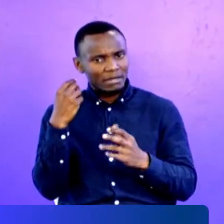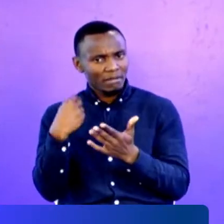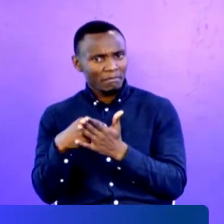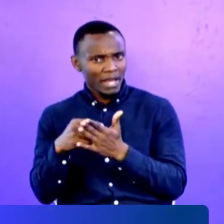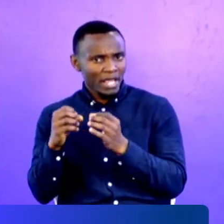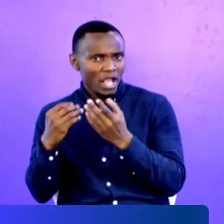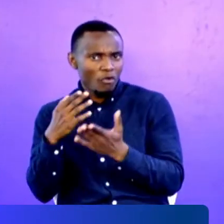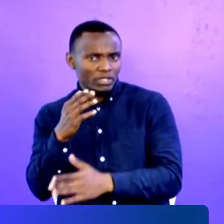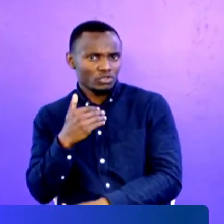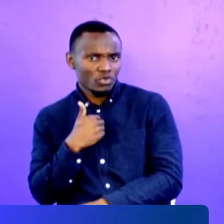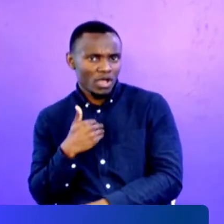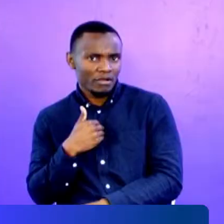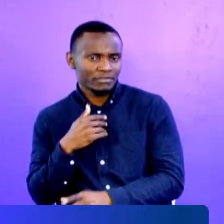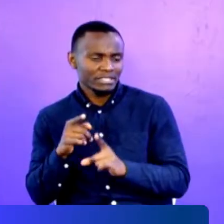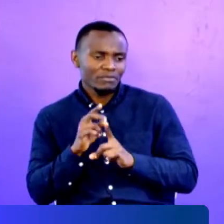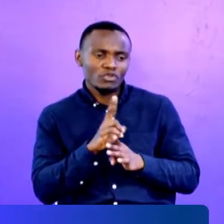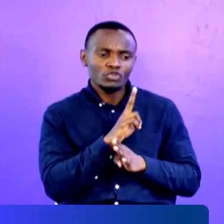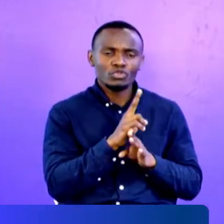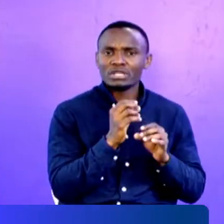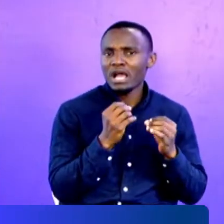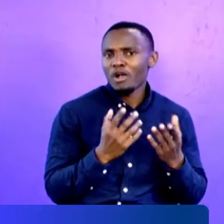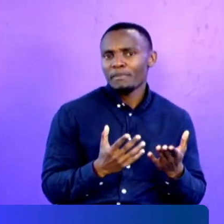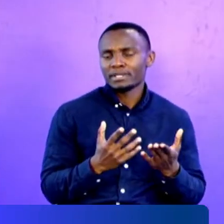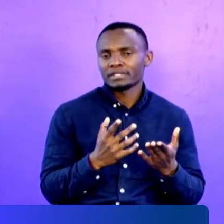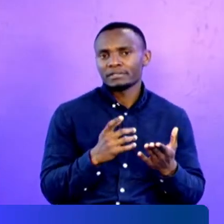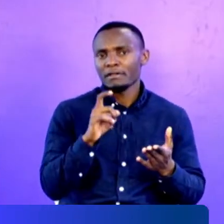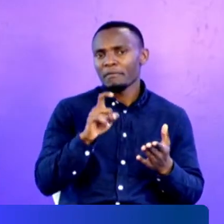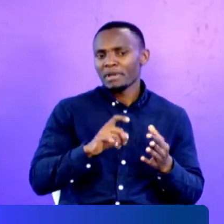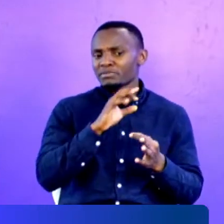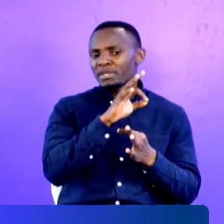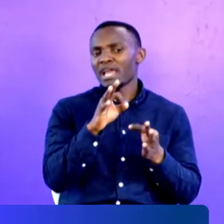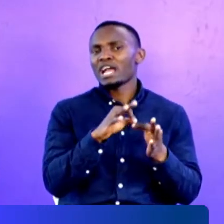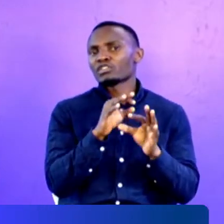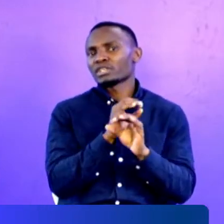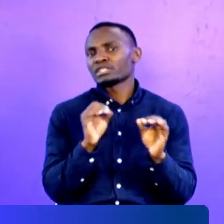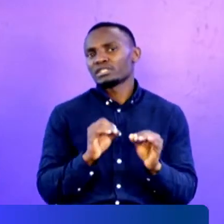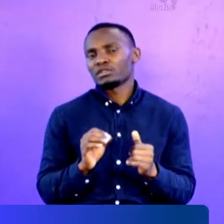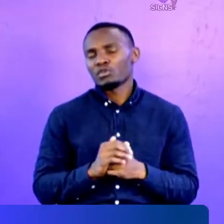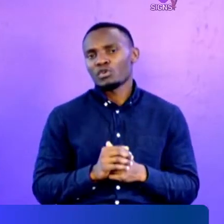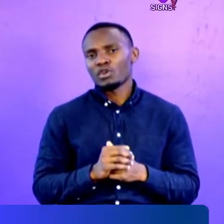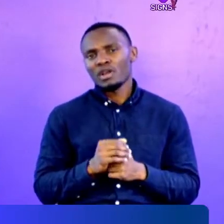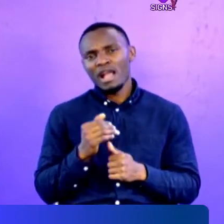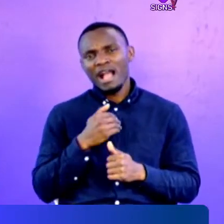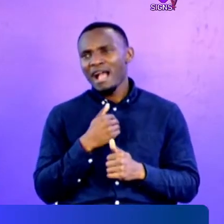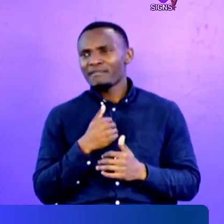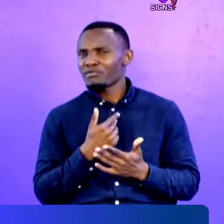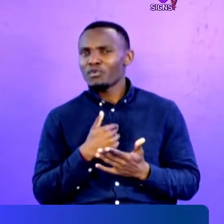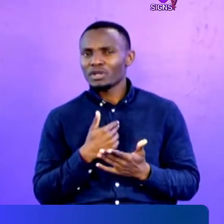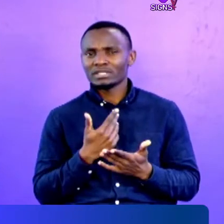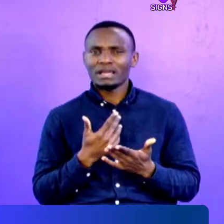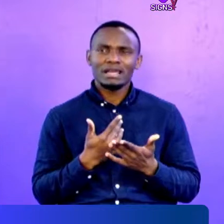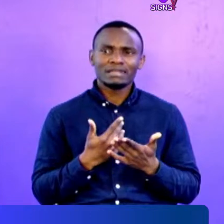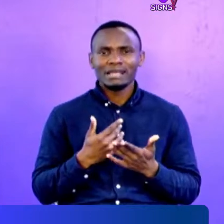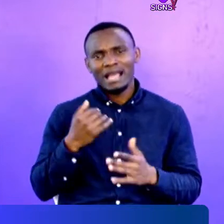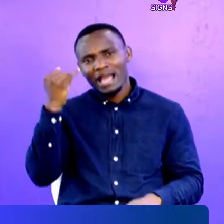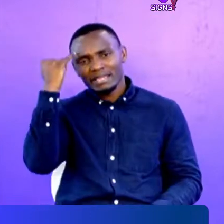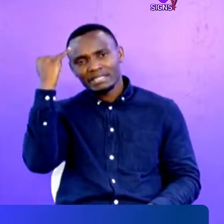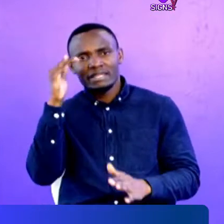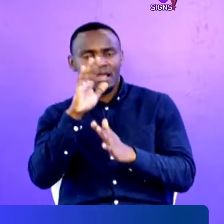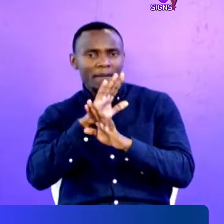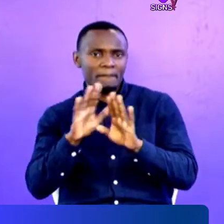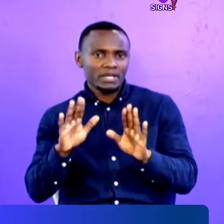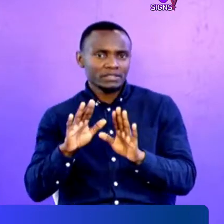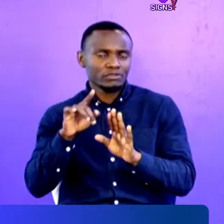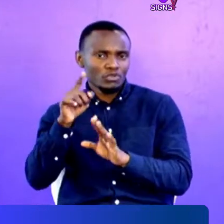out. It doesn't have to be accurate. At first, you just need to have a pretty good idea of what is coming in and what is going